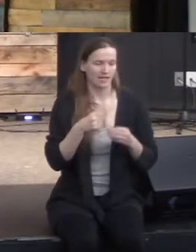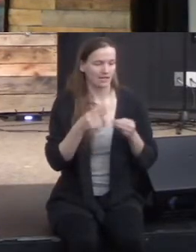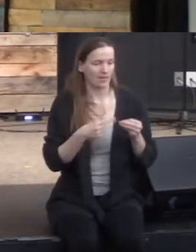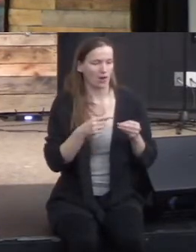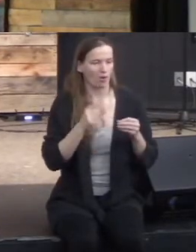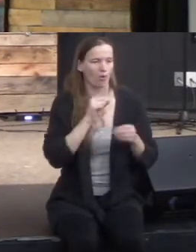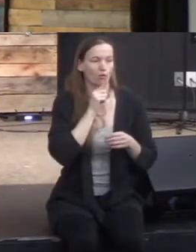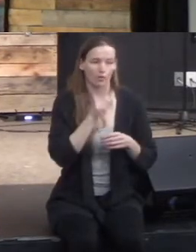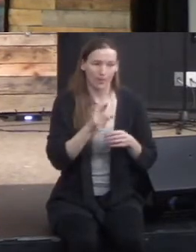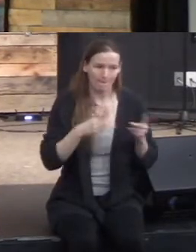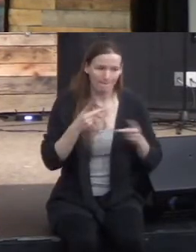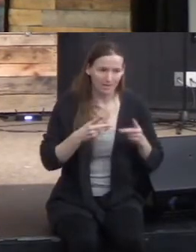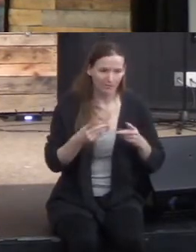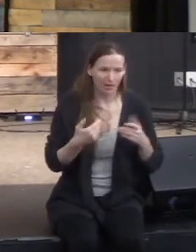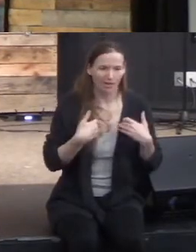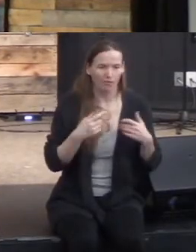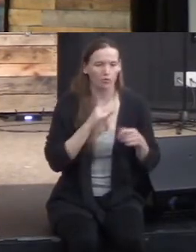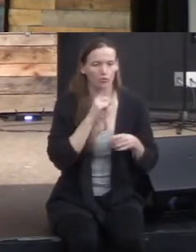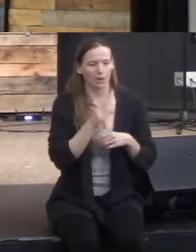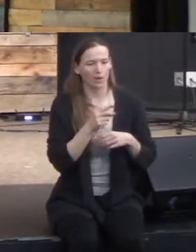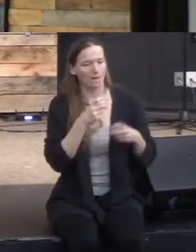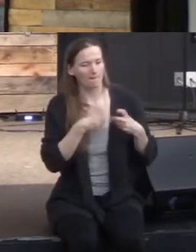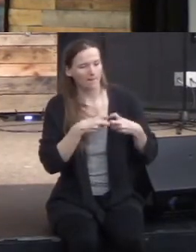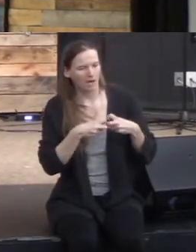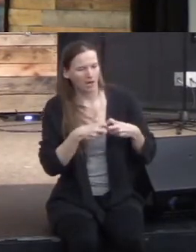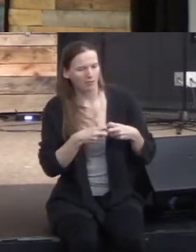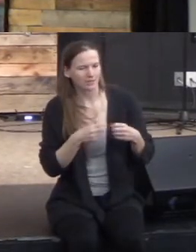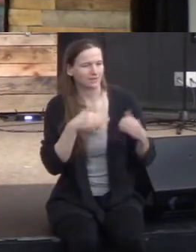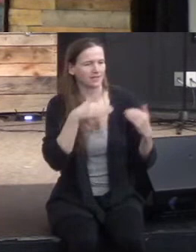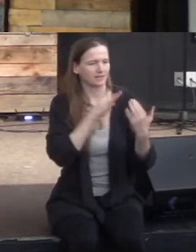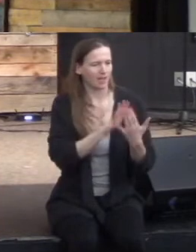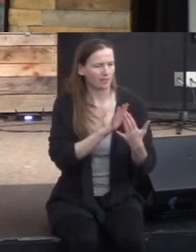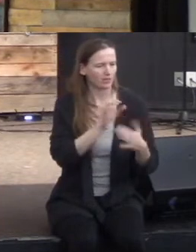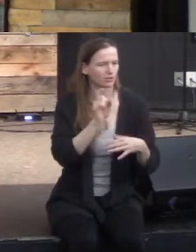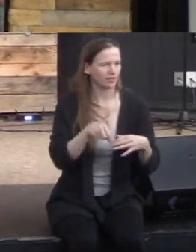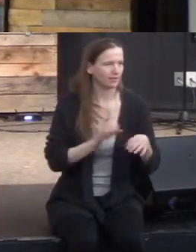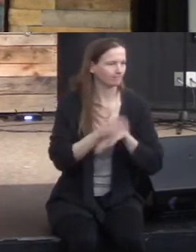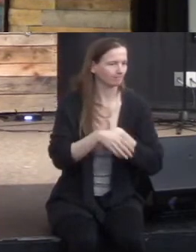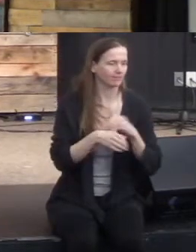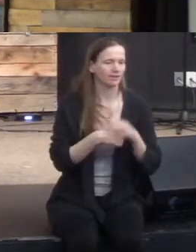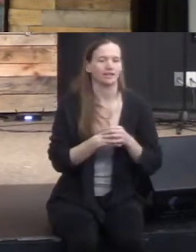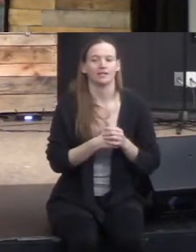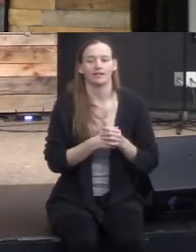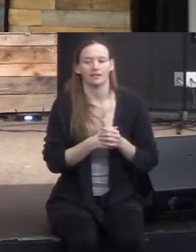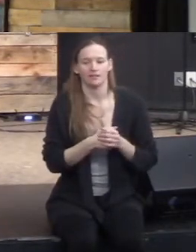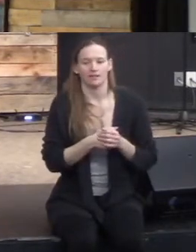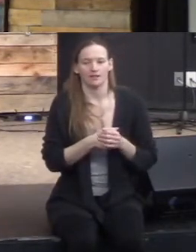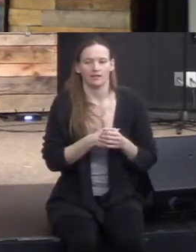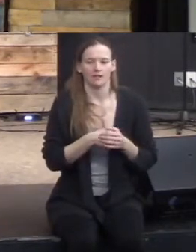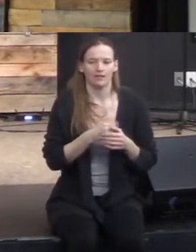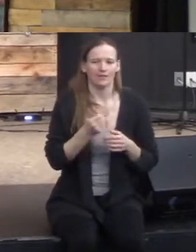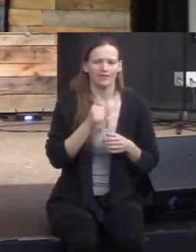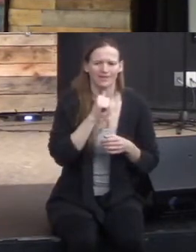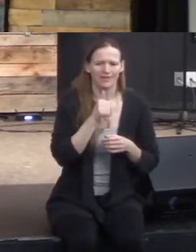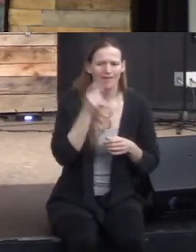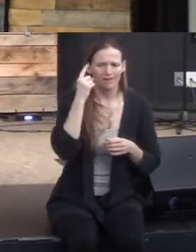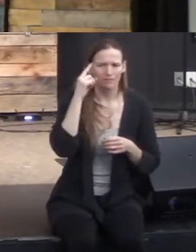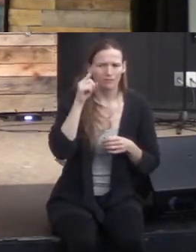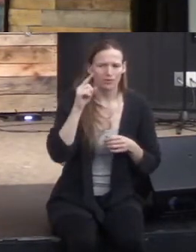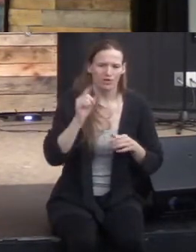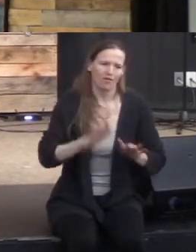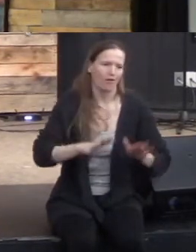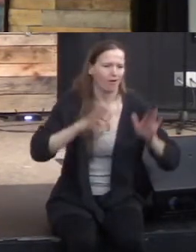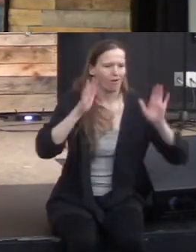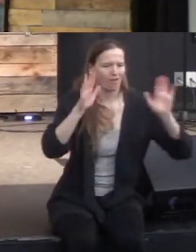real obstacles. And they make this Hall of Fame of Faith, not because they were awesome and epic, although a few of them were, but because they were